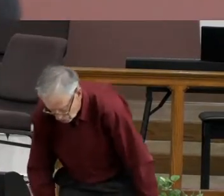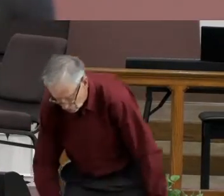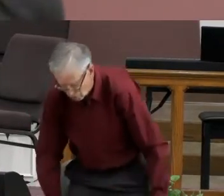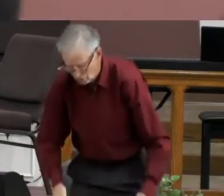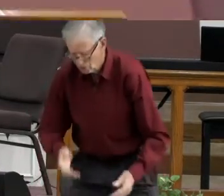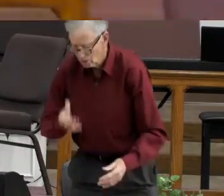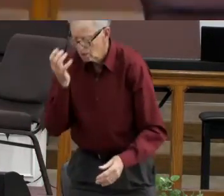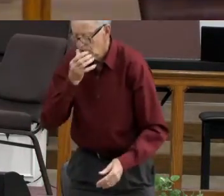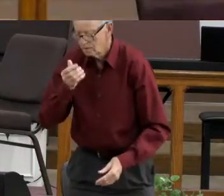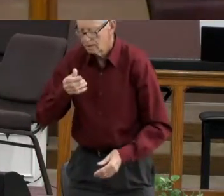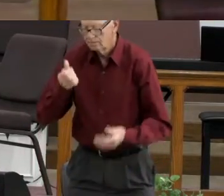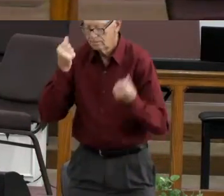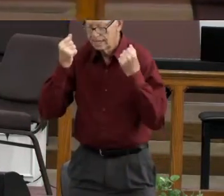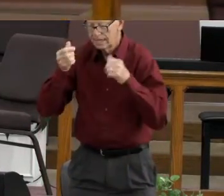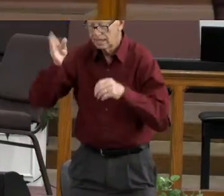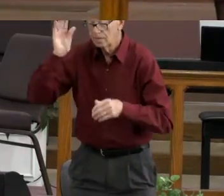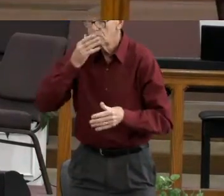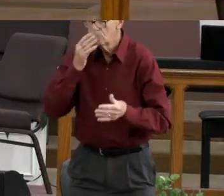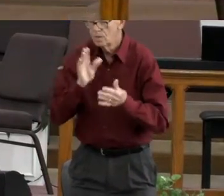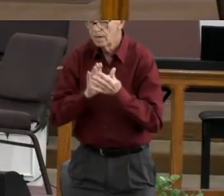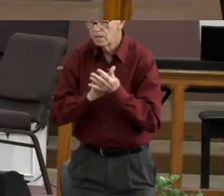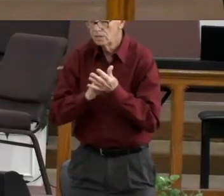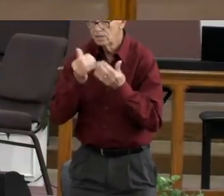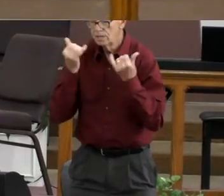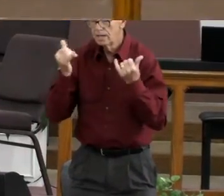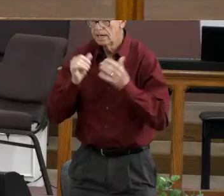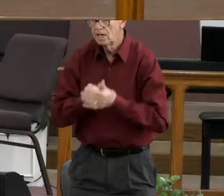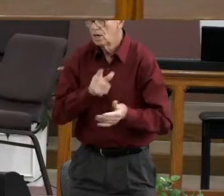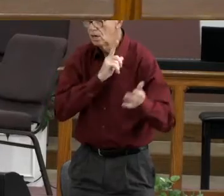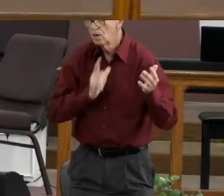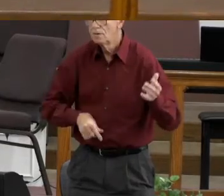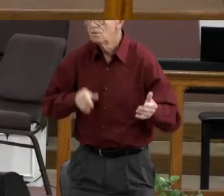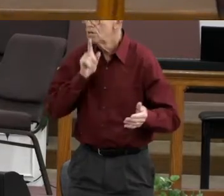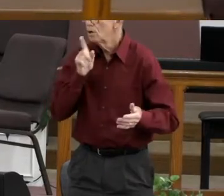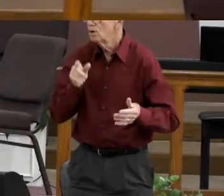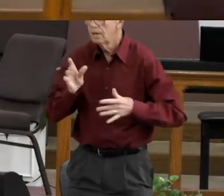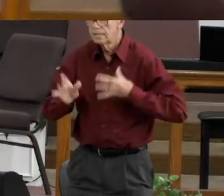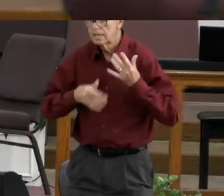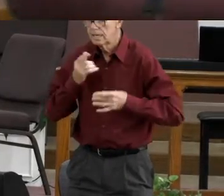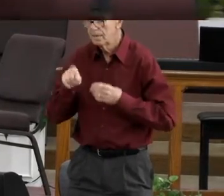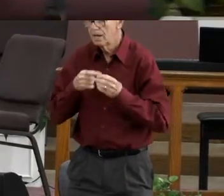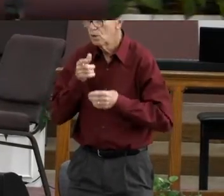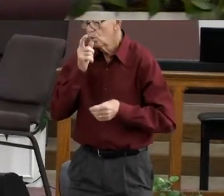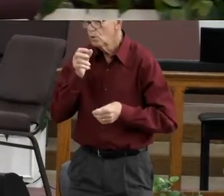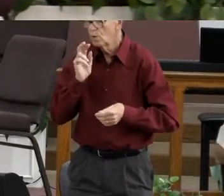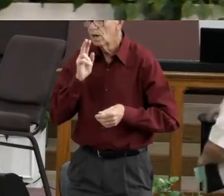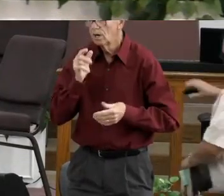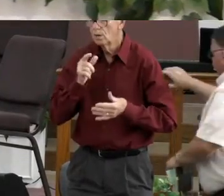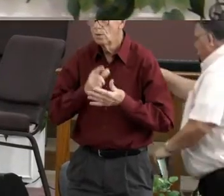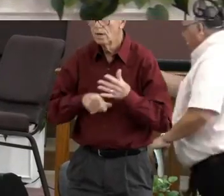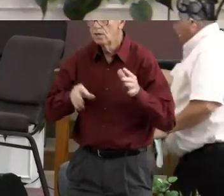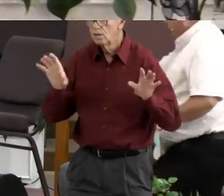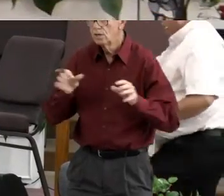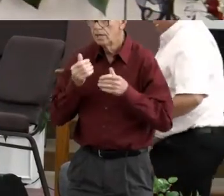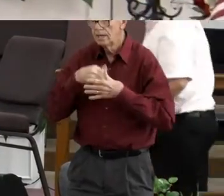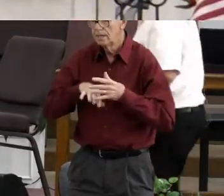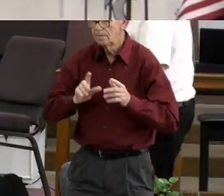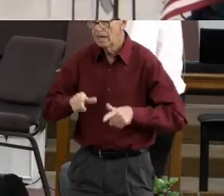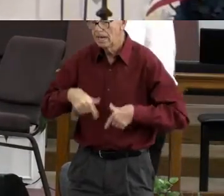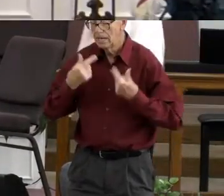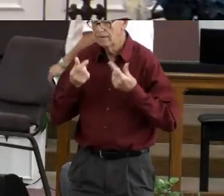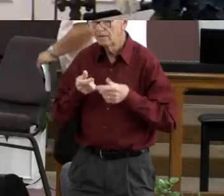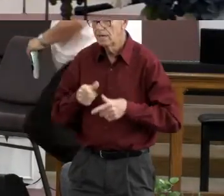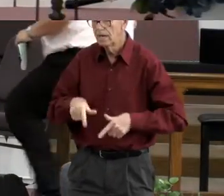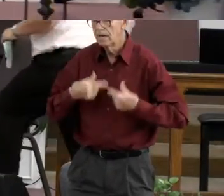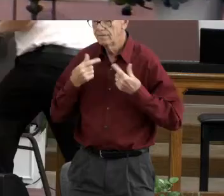God, and we praise You this day. Lord, I am so excited about who You are and what You're doing in my life and in the